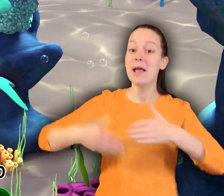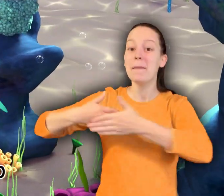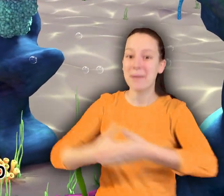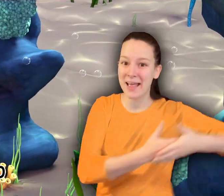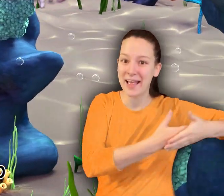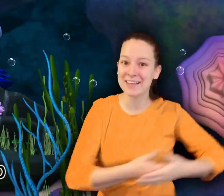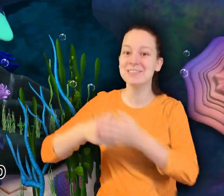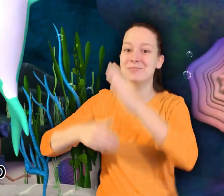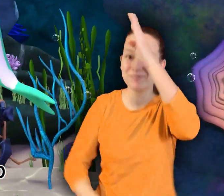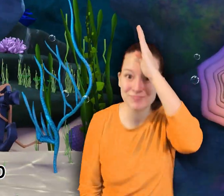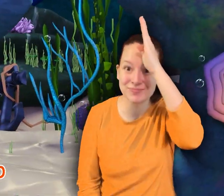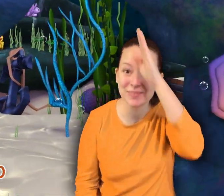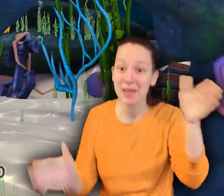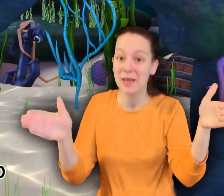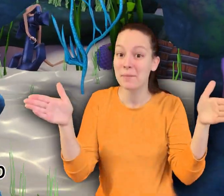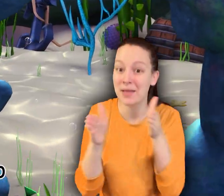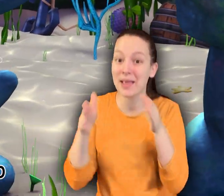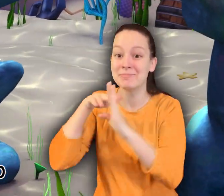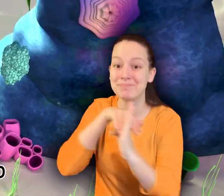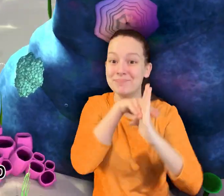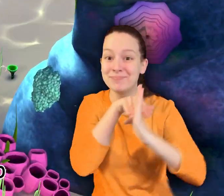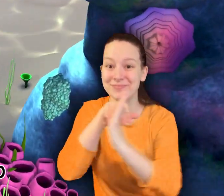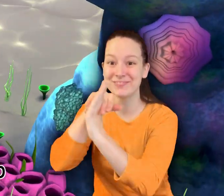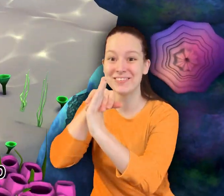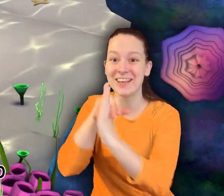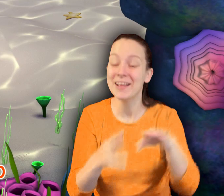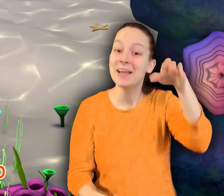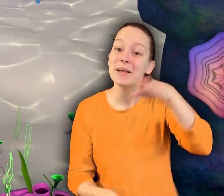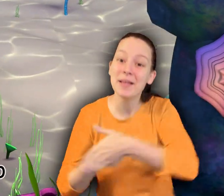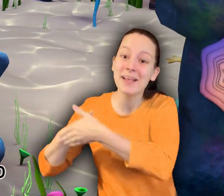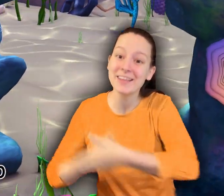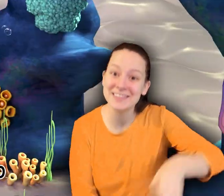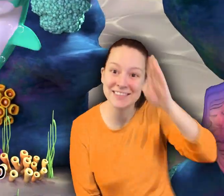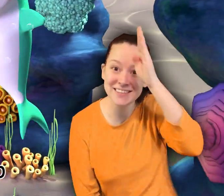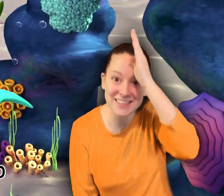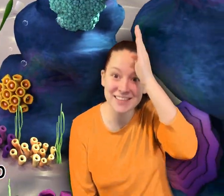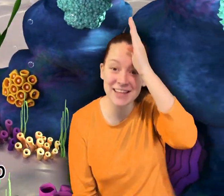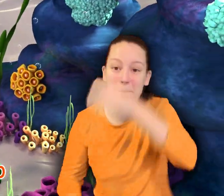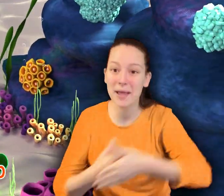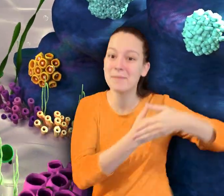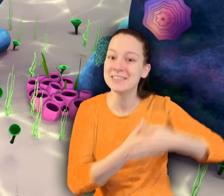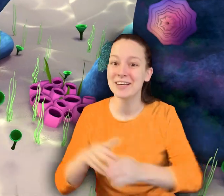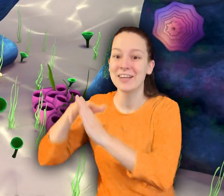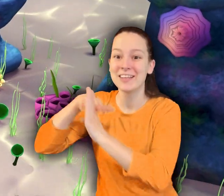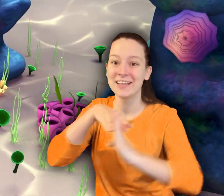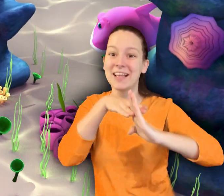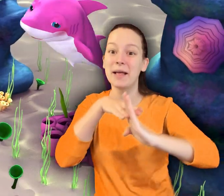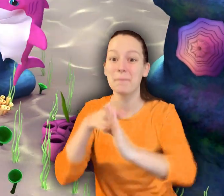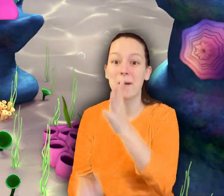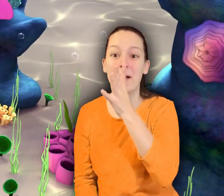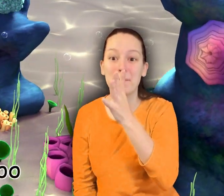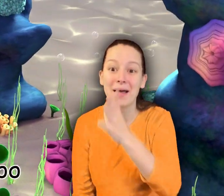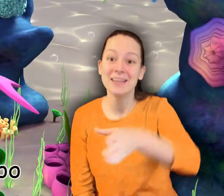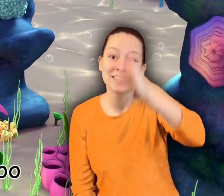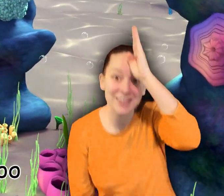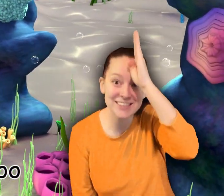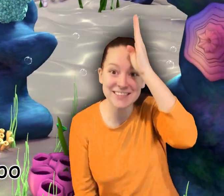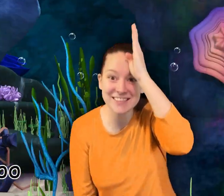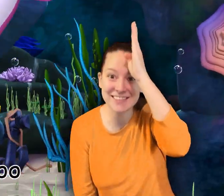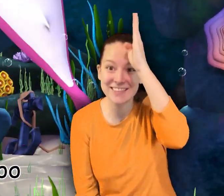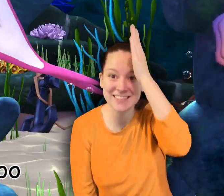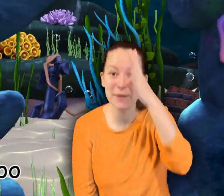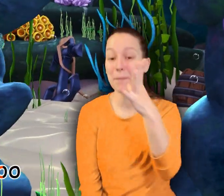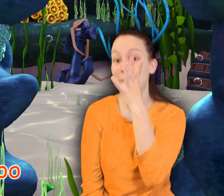Baby shark, baby shark, baby shark, baby shark. Mommy